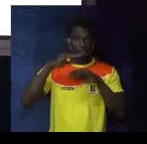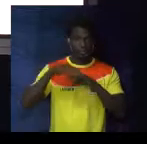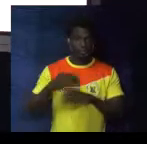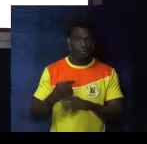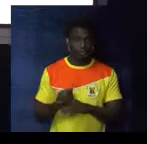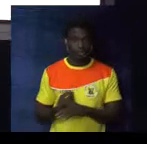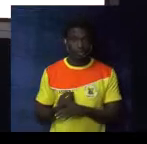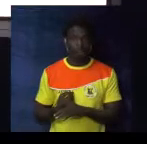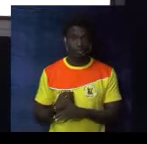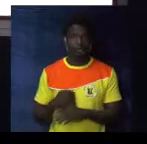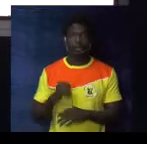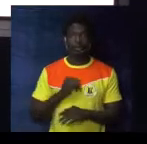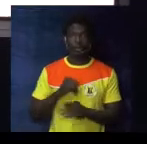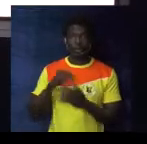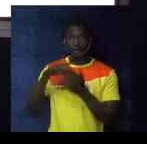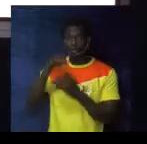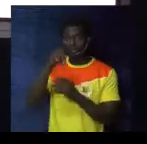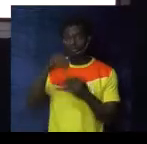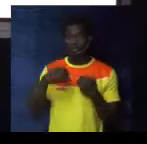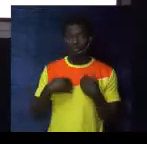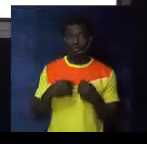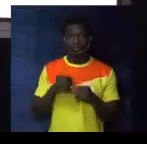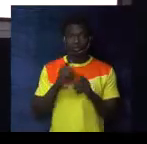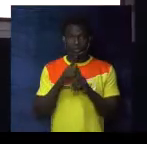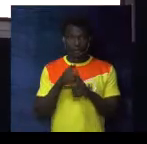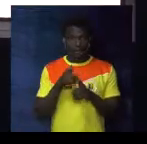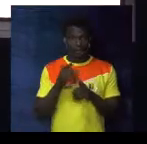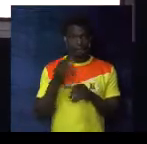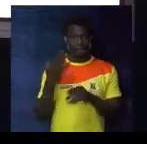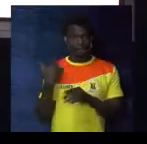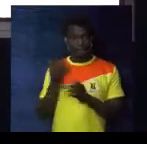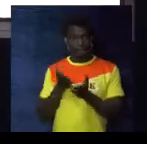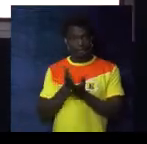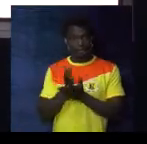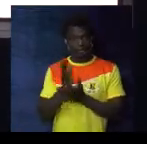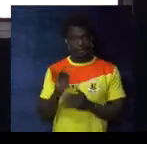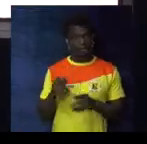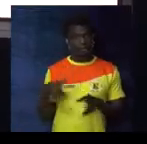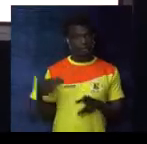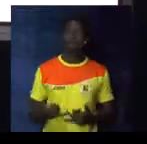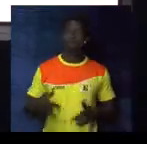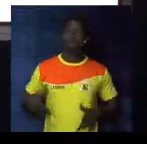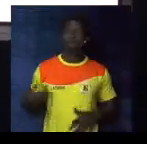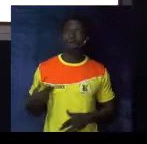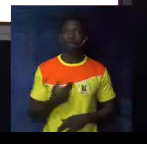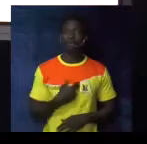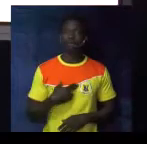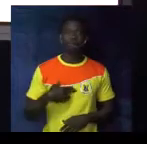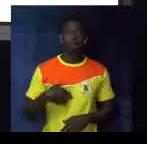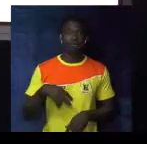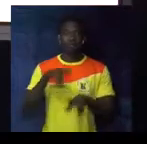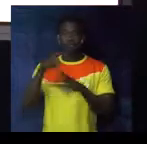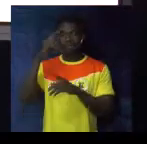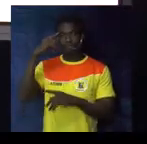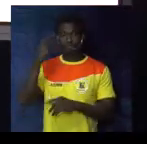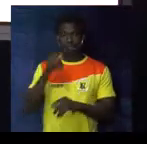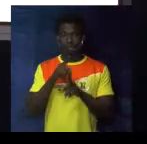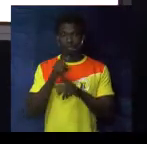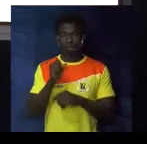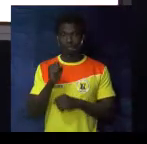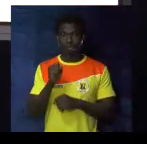Eyes on me. I hope you have answered correctly. Now, let's check the